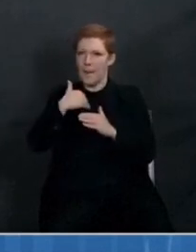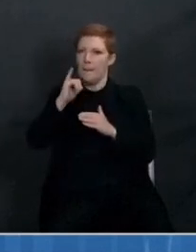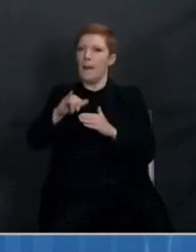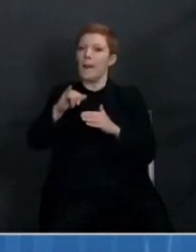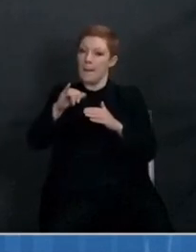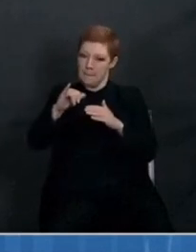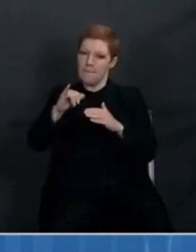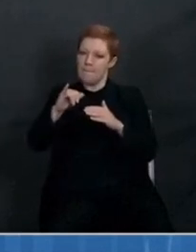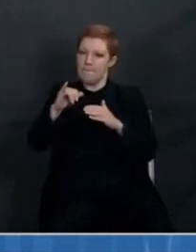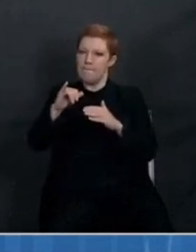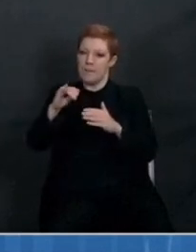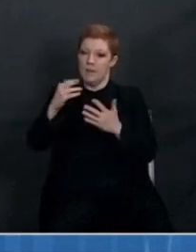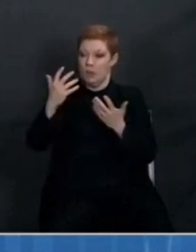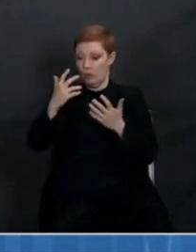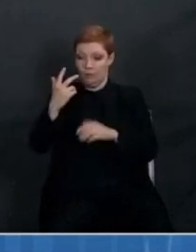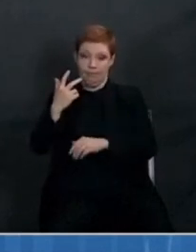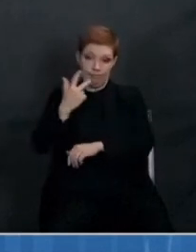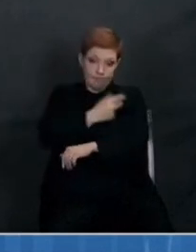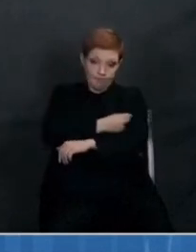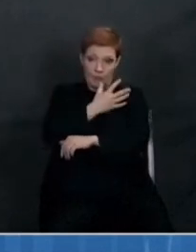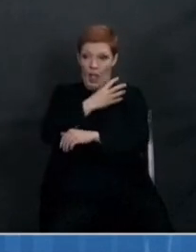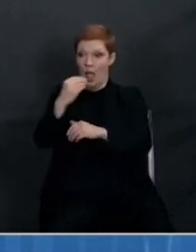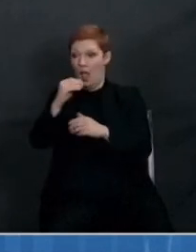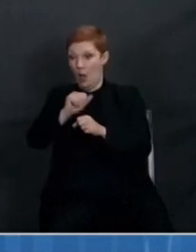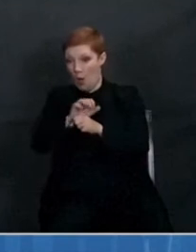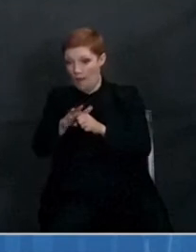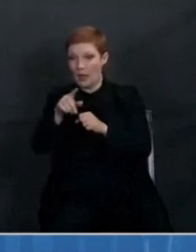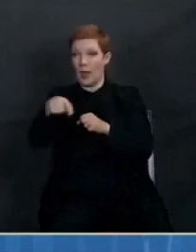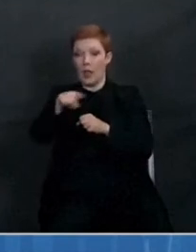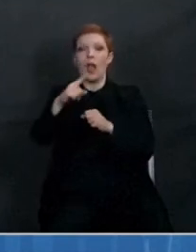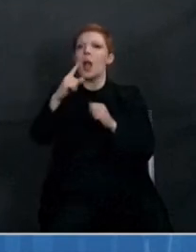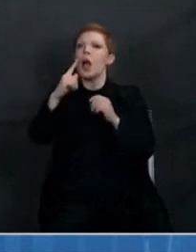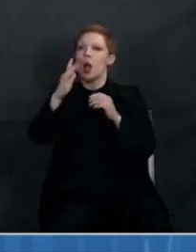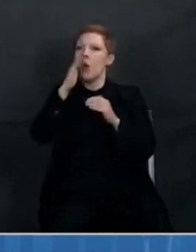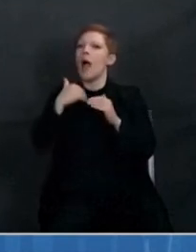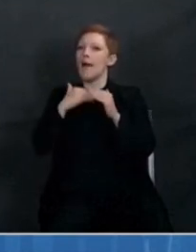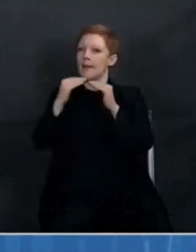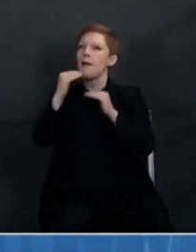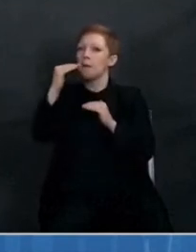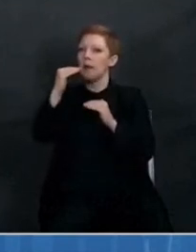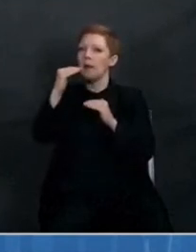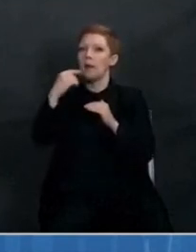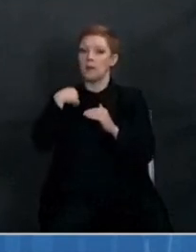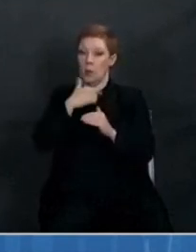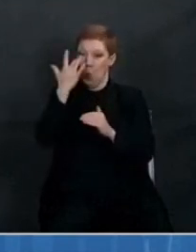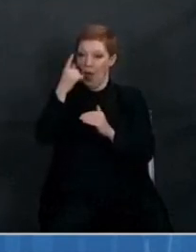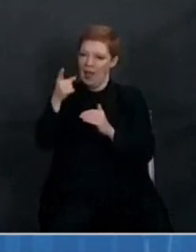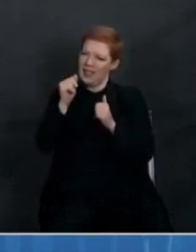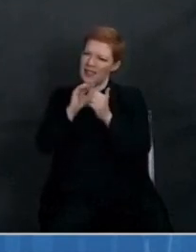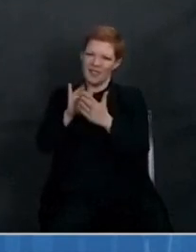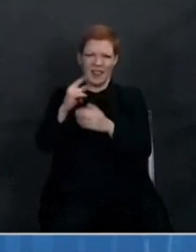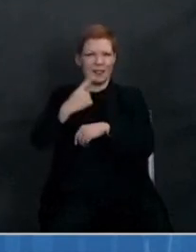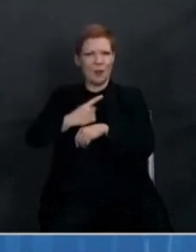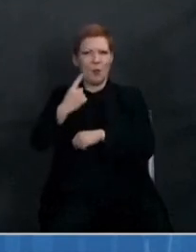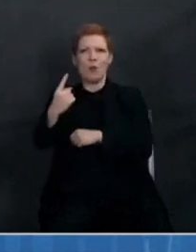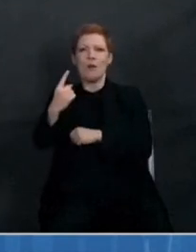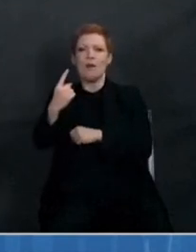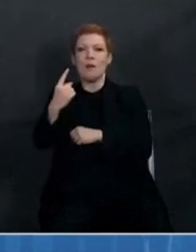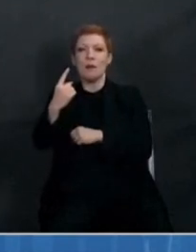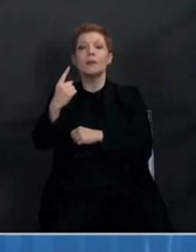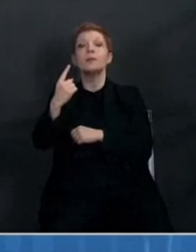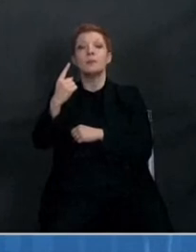order on advancing racial equity and support for underserved communities on day one. And this order does a few things to help us in this work.